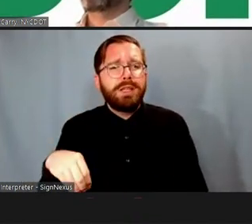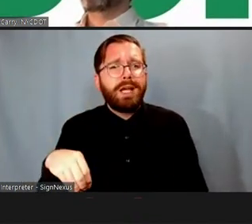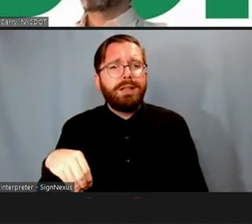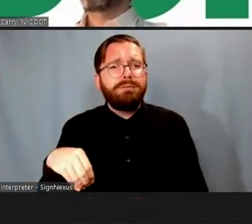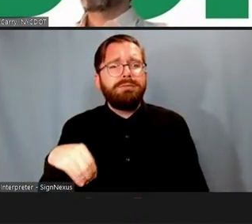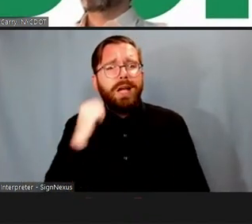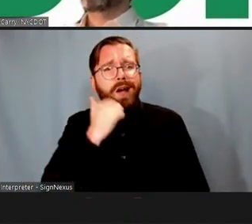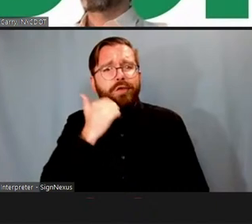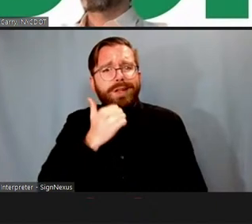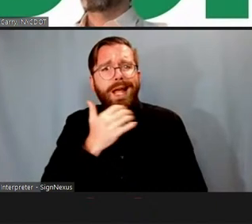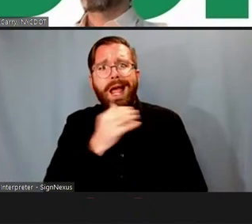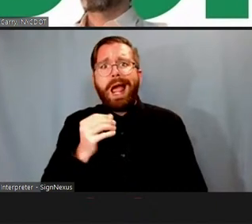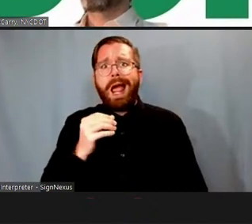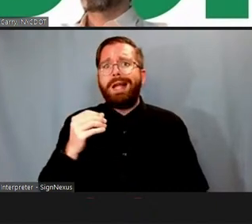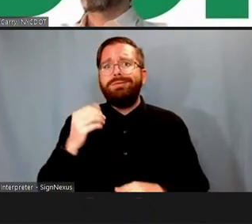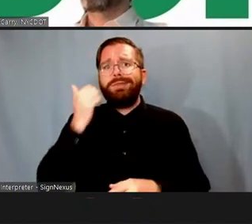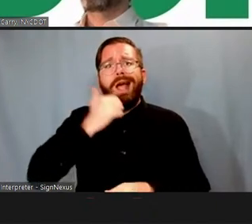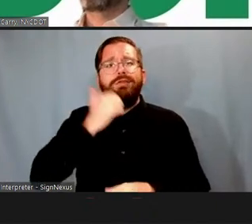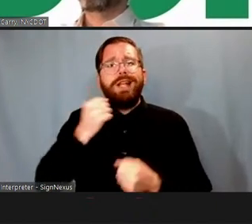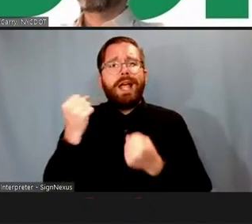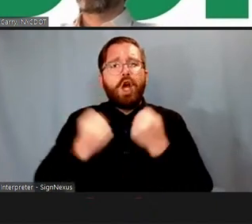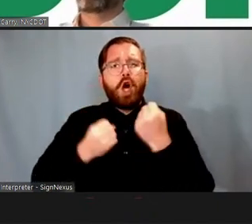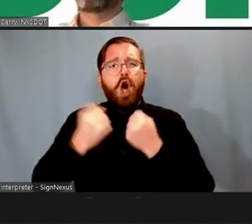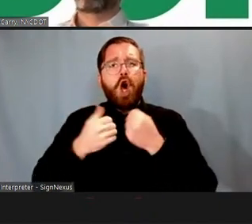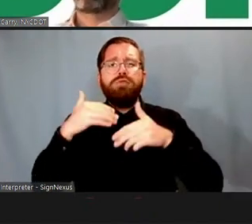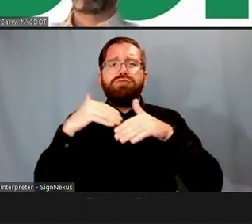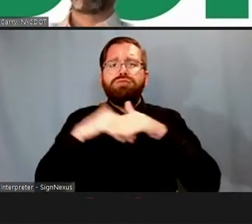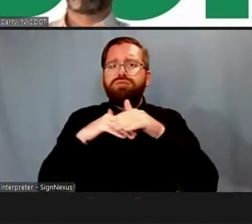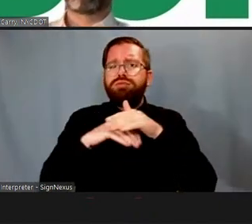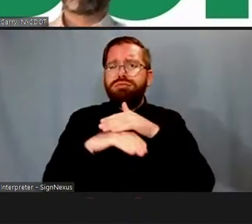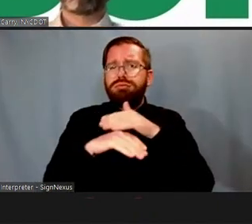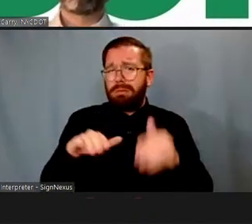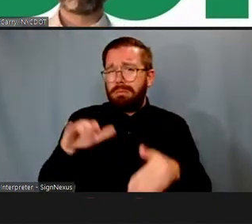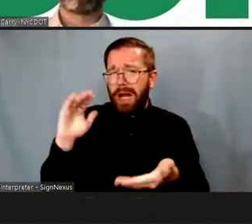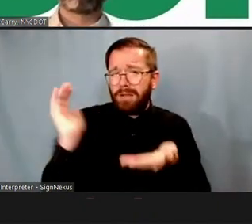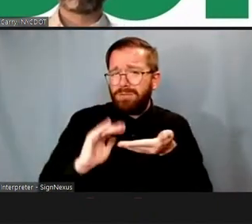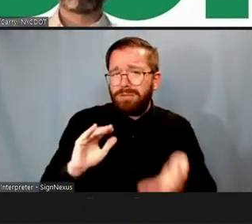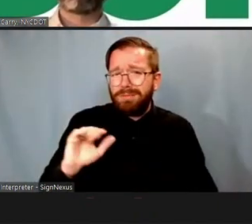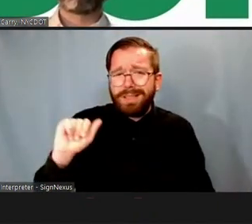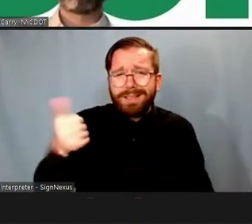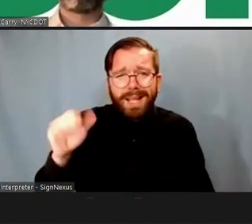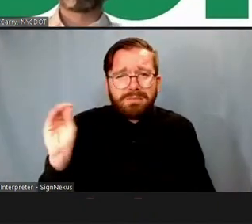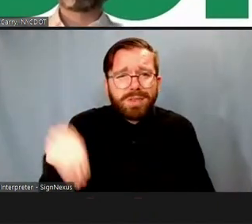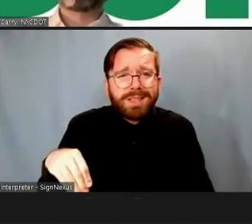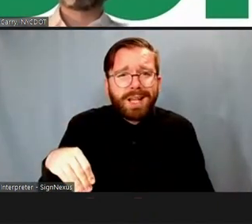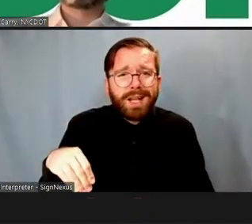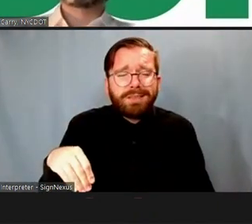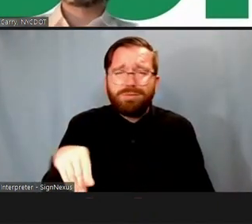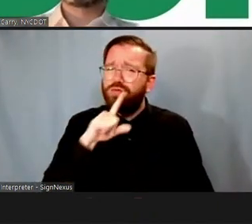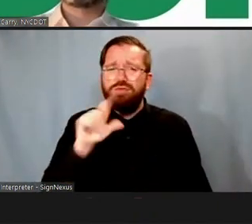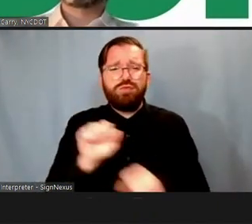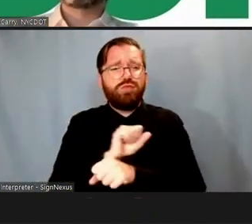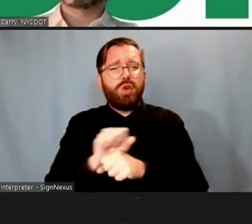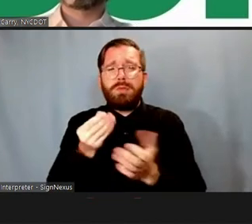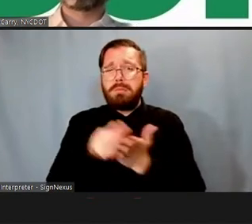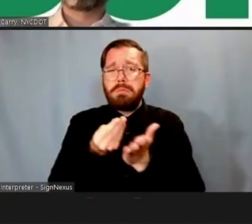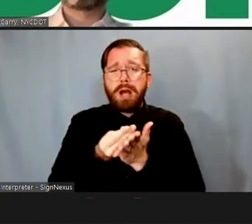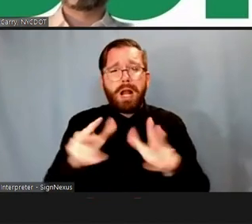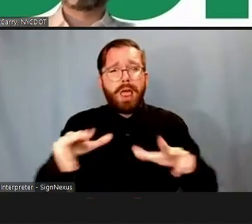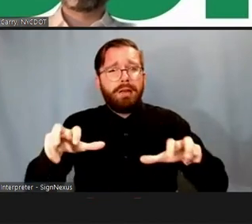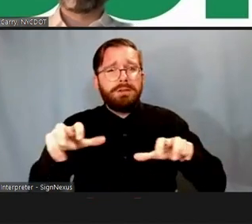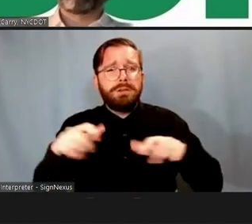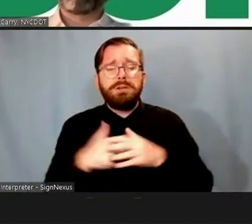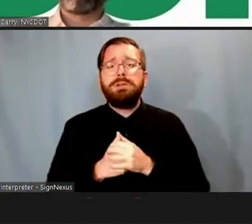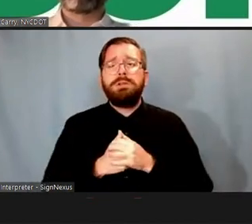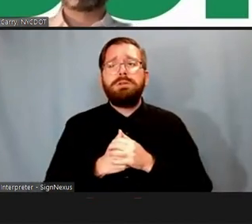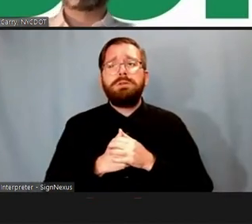ride um daily cars entering by 10 percent that's a paltry number for a big money grab how do we know that the mta will not